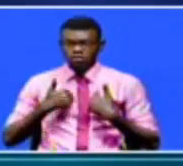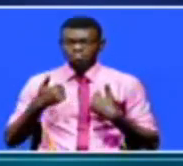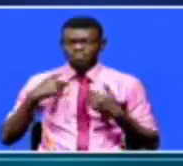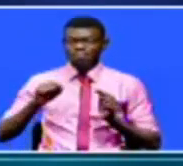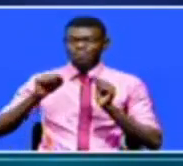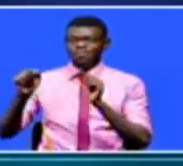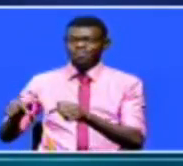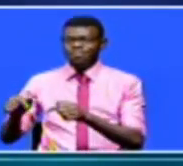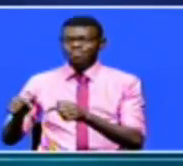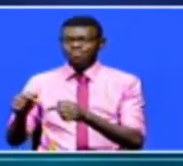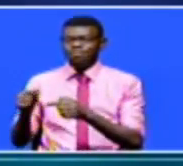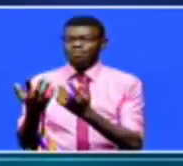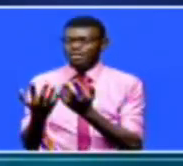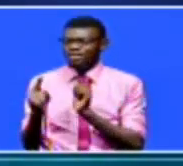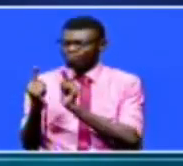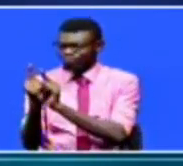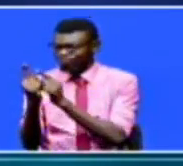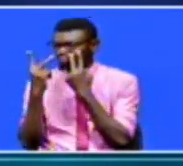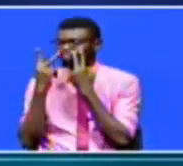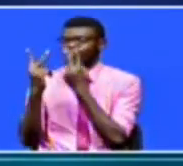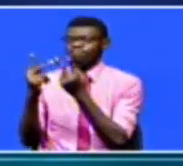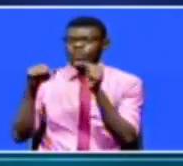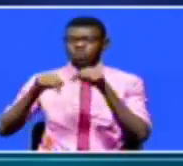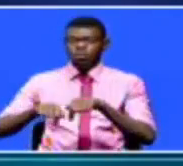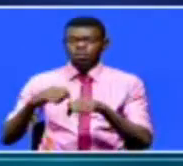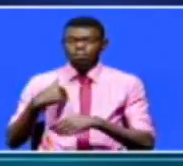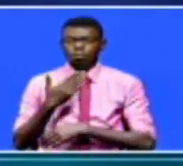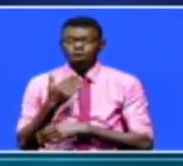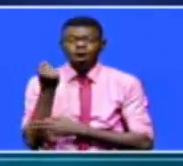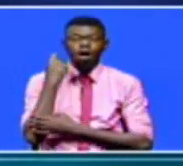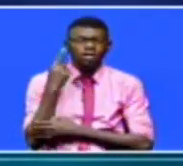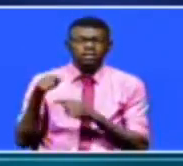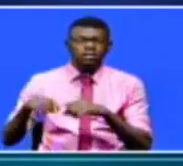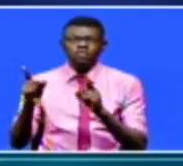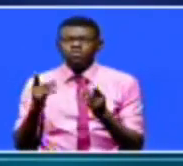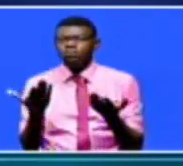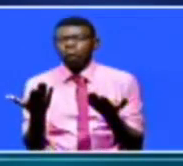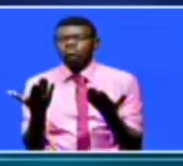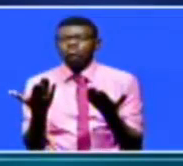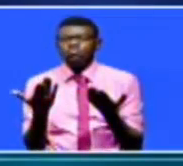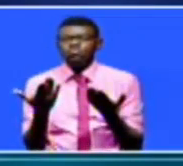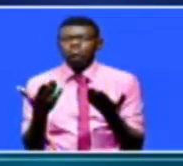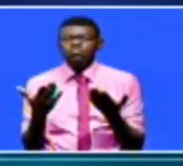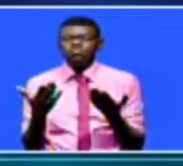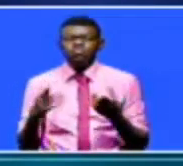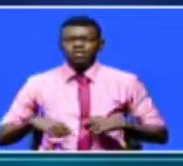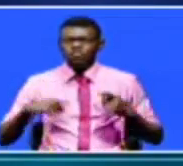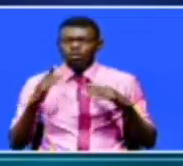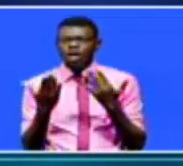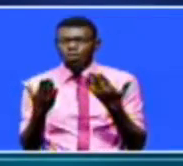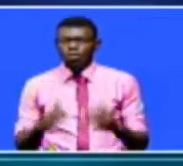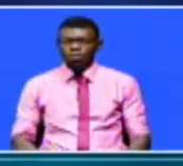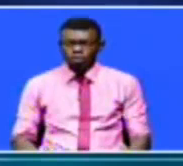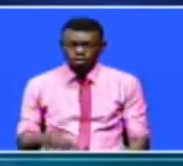her today so that I could also understand what she is going through. I was to get tetanus.